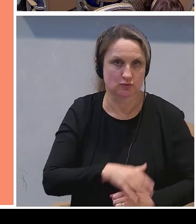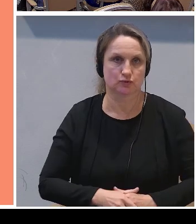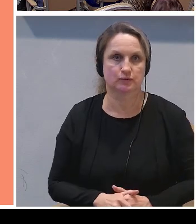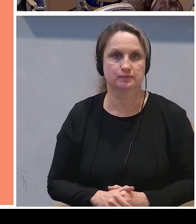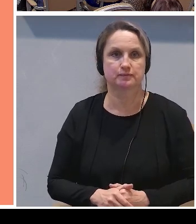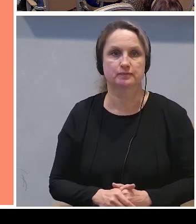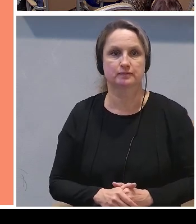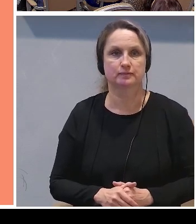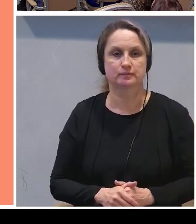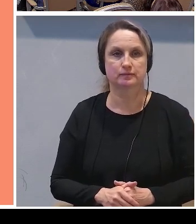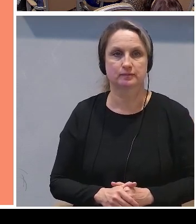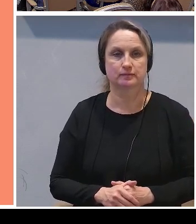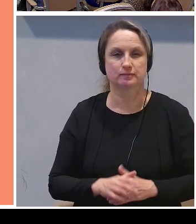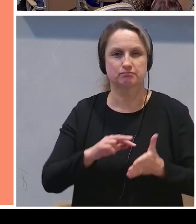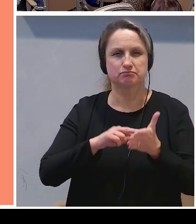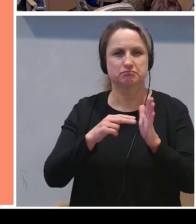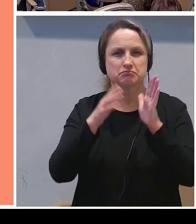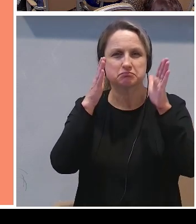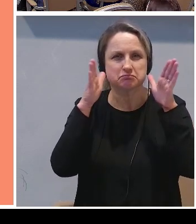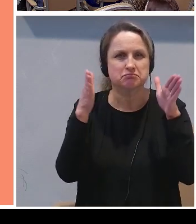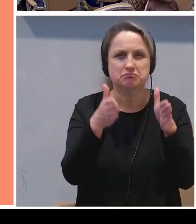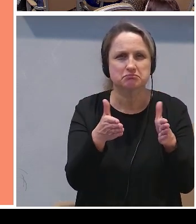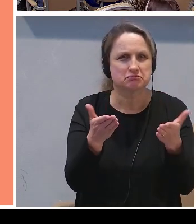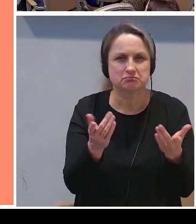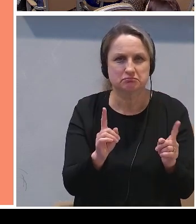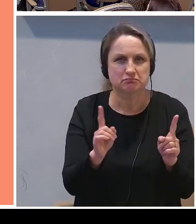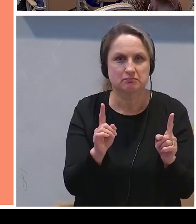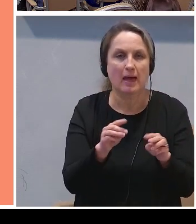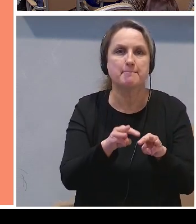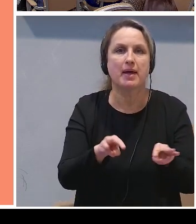for clinical trials on rare diseases. This is important, I will go back to this point.